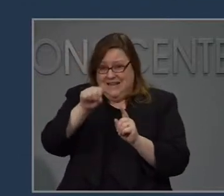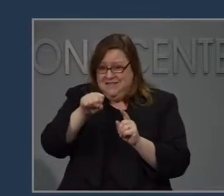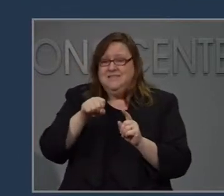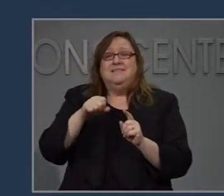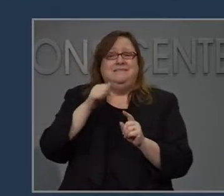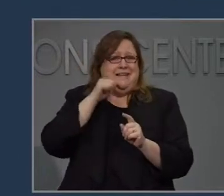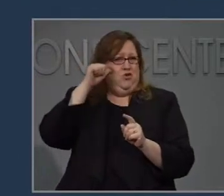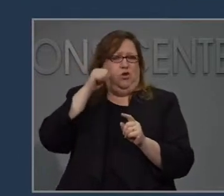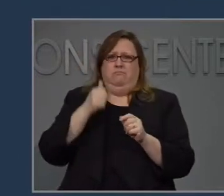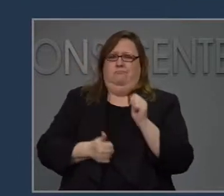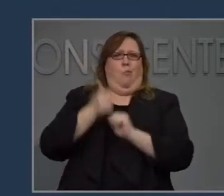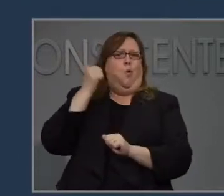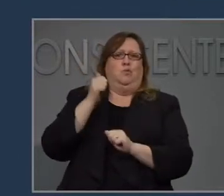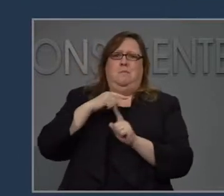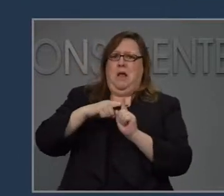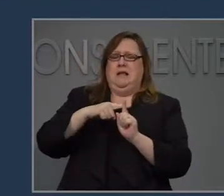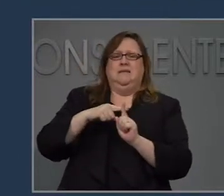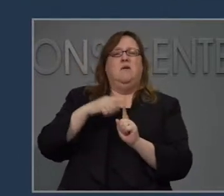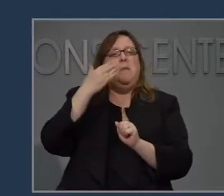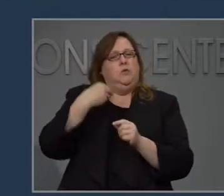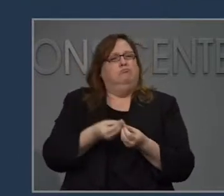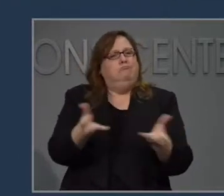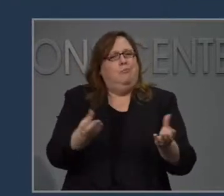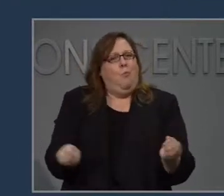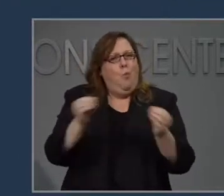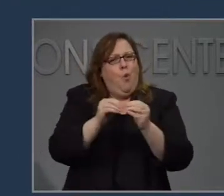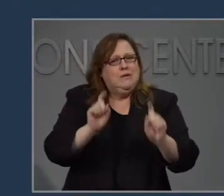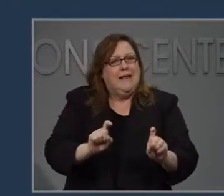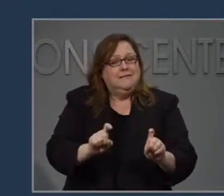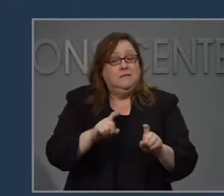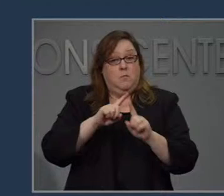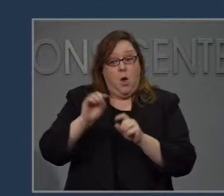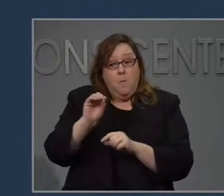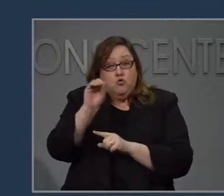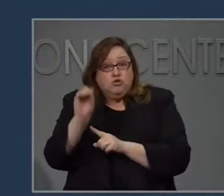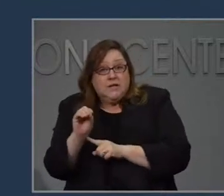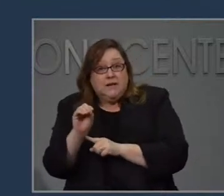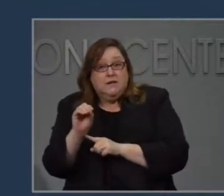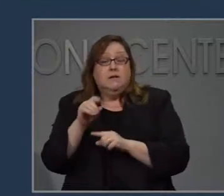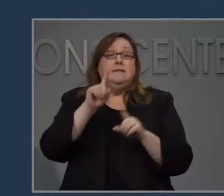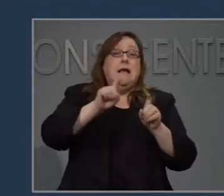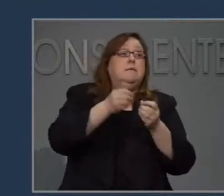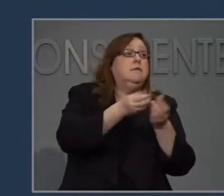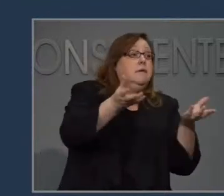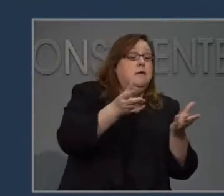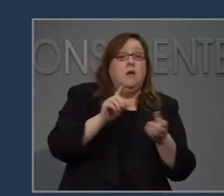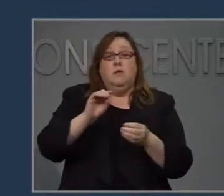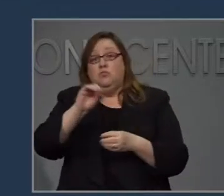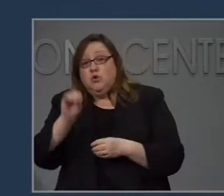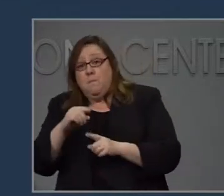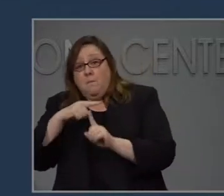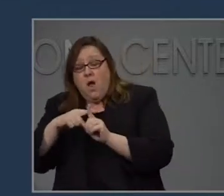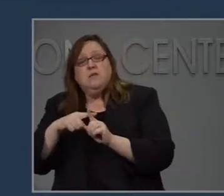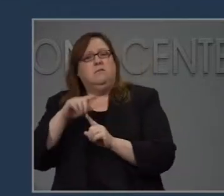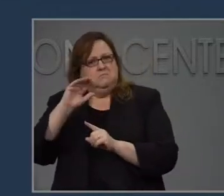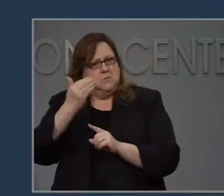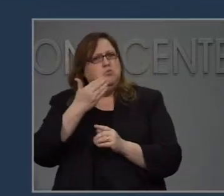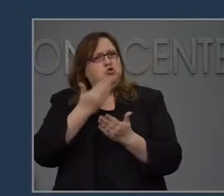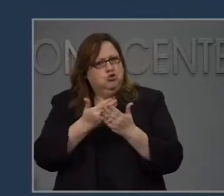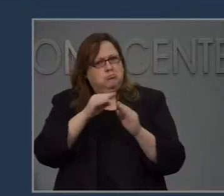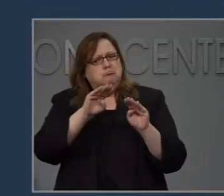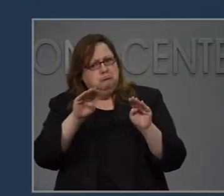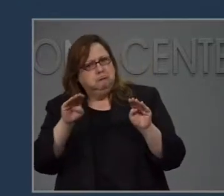the increase in testing, the percent positive continues to look good. Our last metric